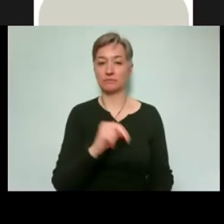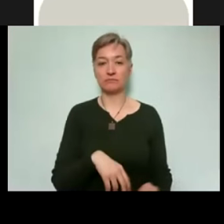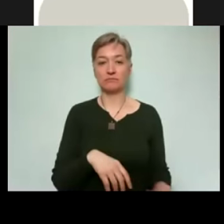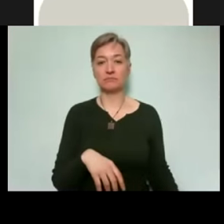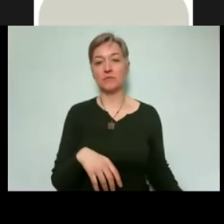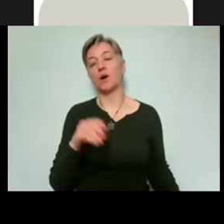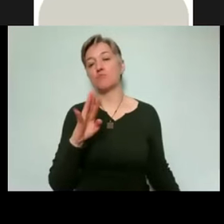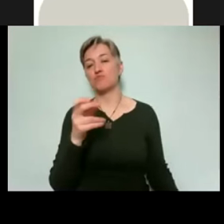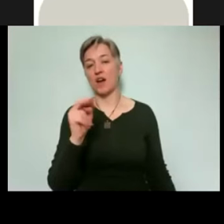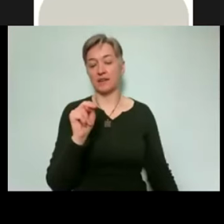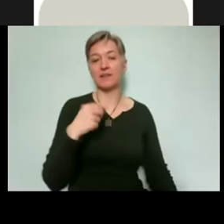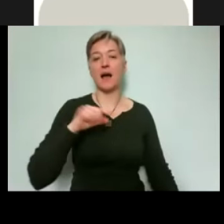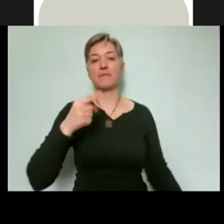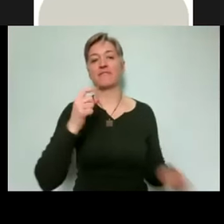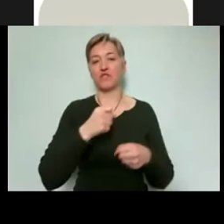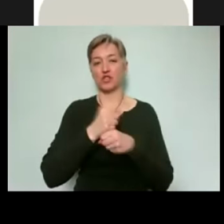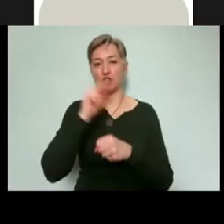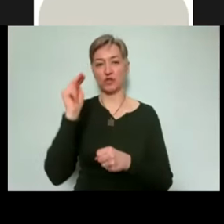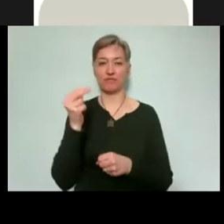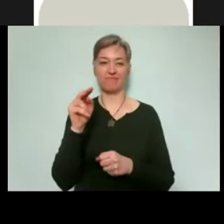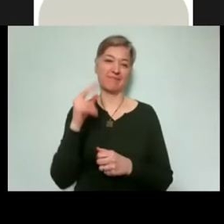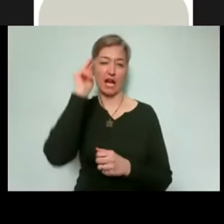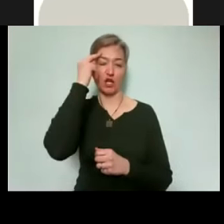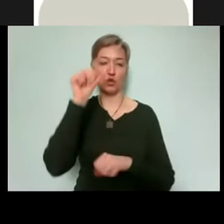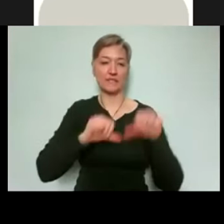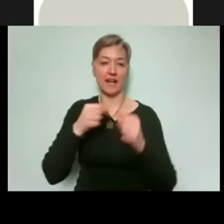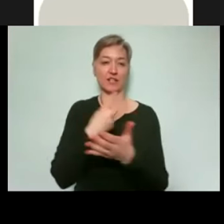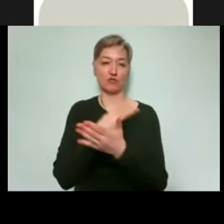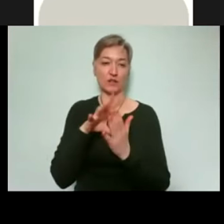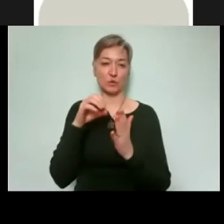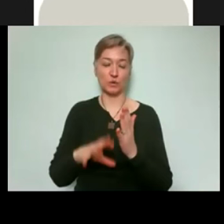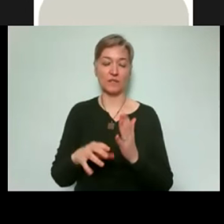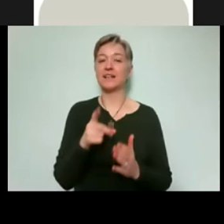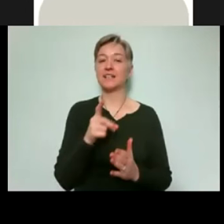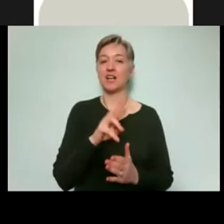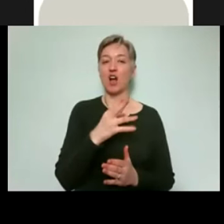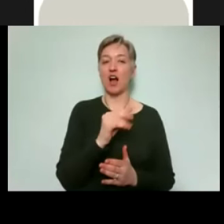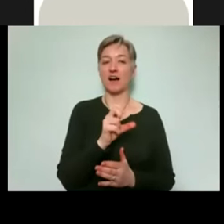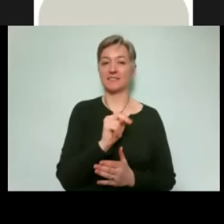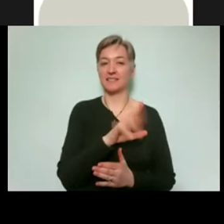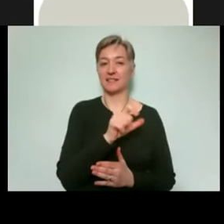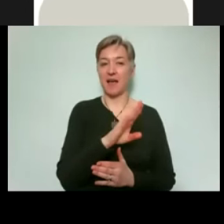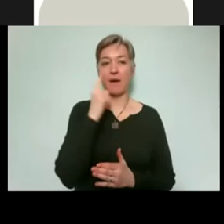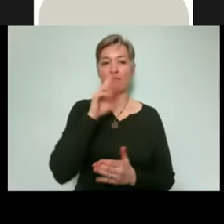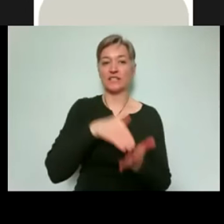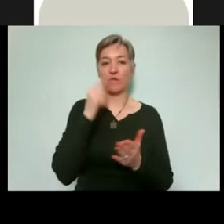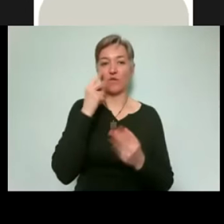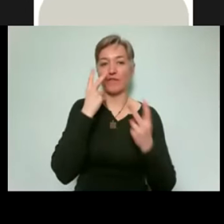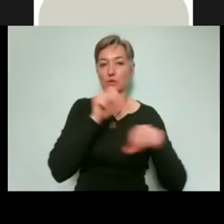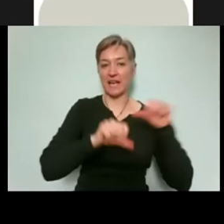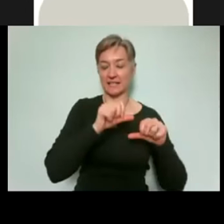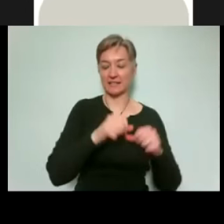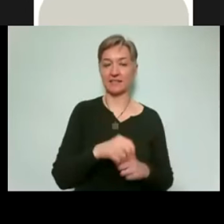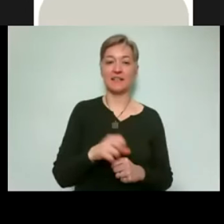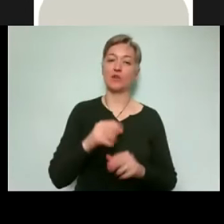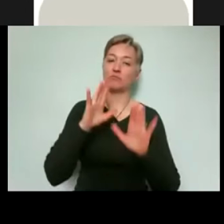name is Brian Ivey. I'm a first-year neuroscience grad student. I'm in Dr. Huxton's lab in the Center for Visual Sciences. I'm really curious